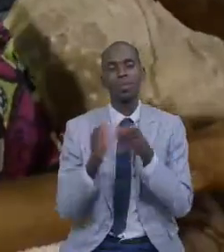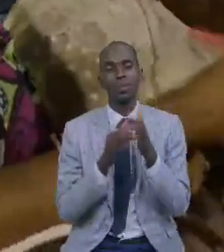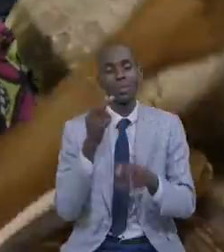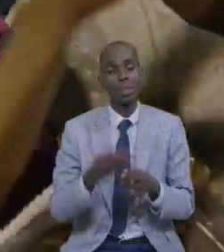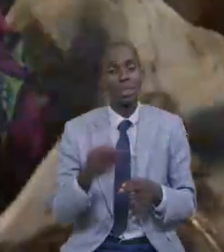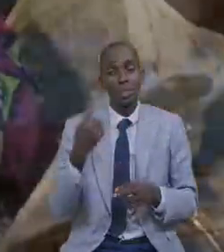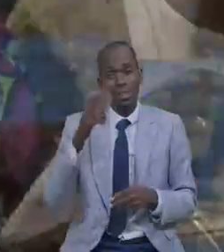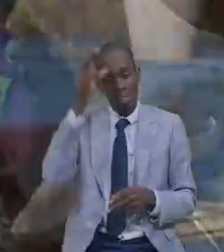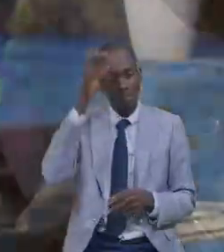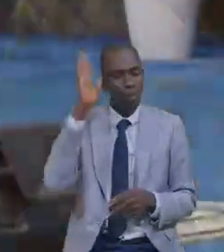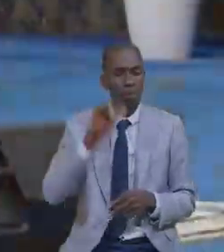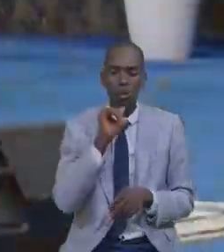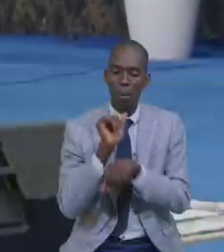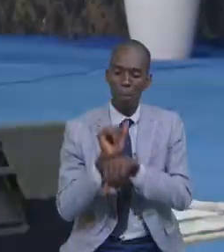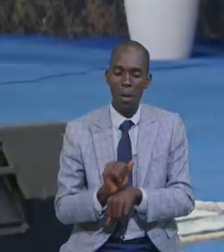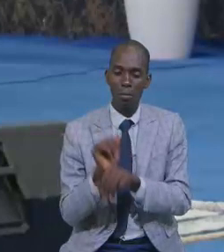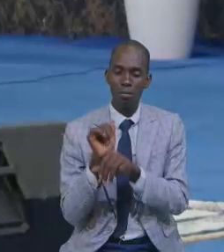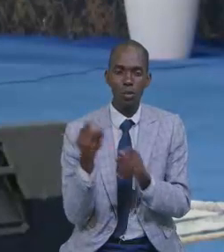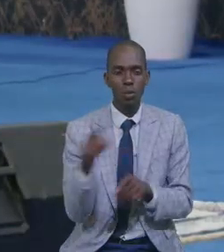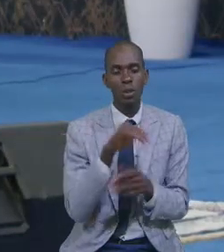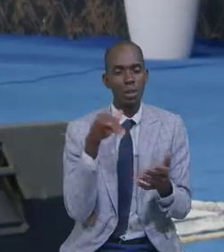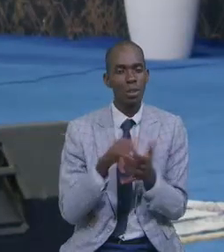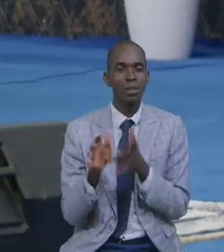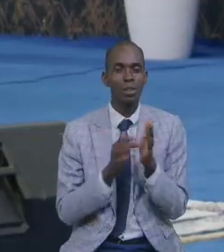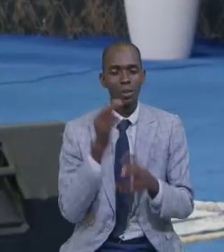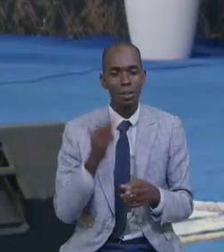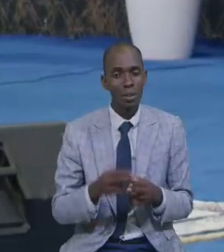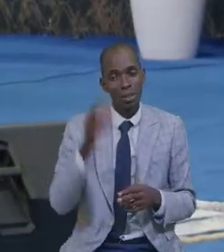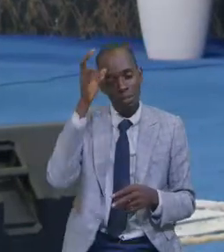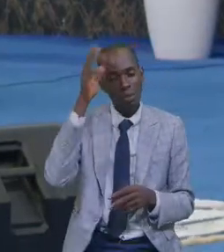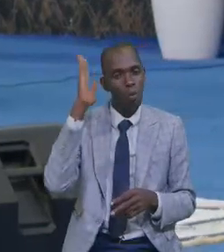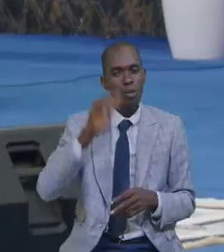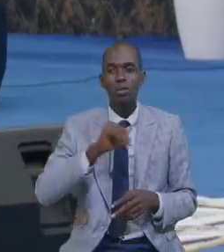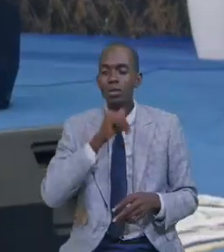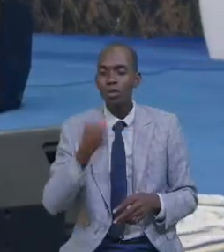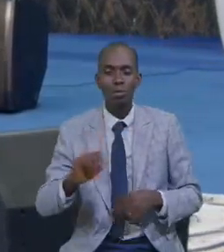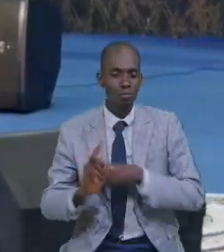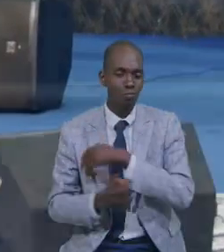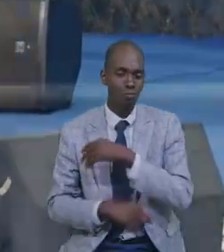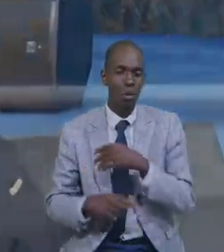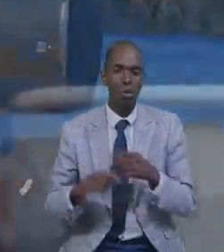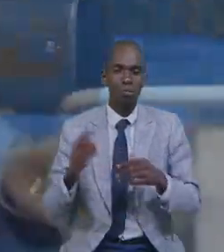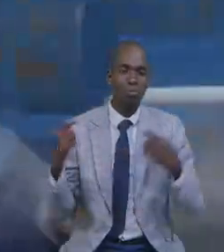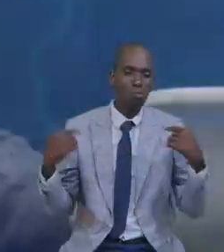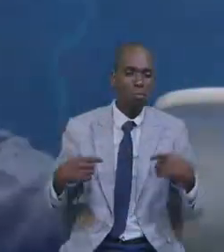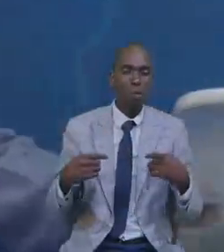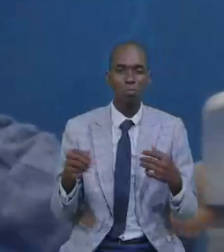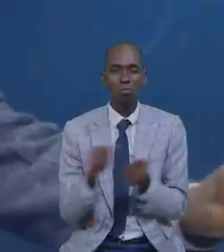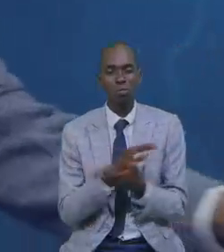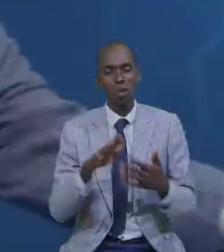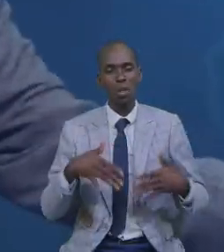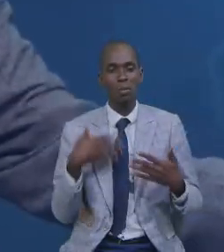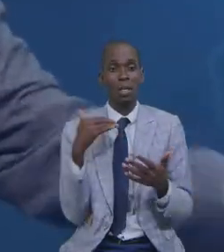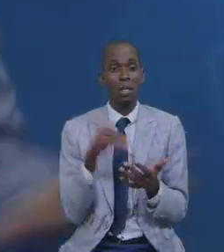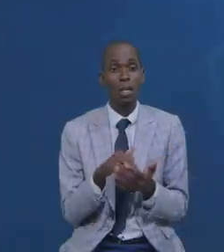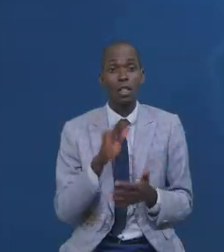bind you again. He will not torture you again. The decision and deliverance is